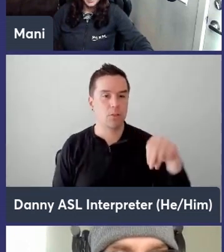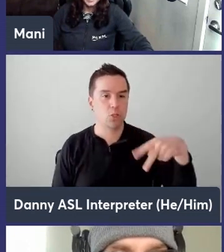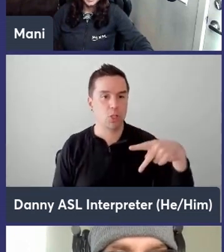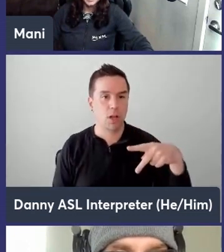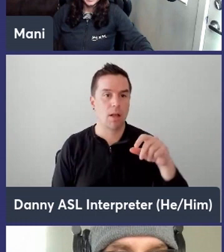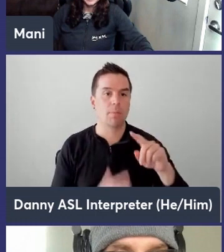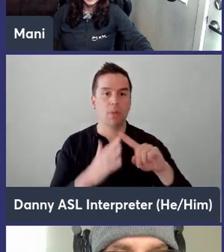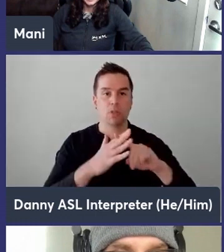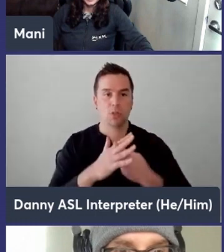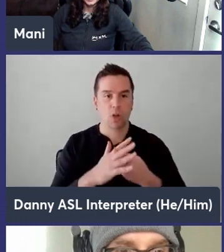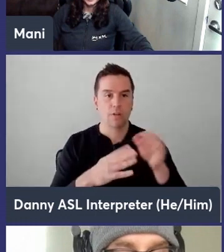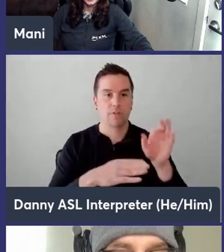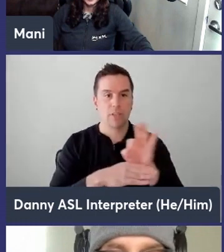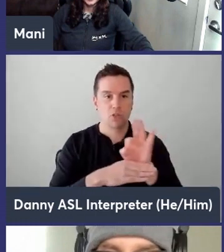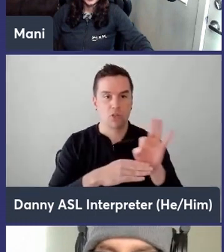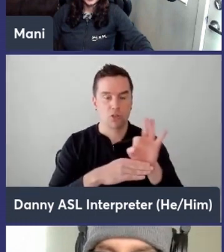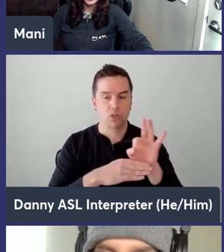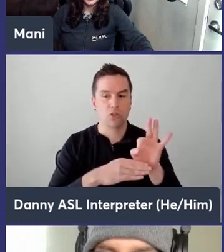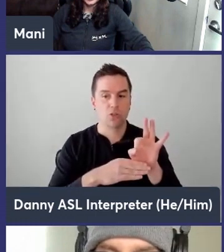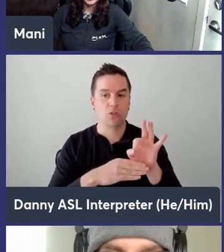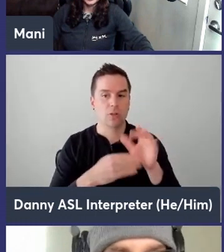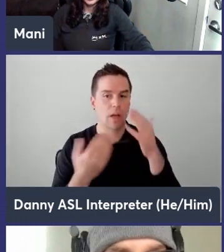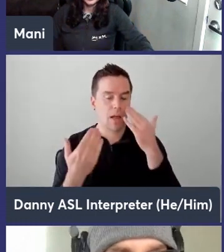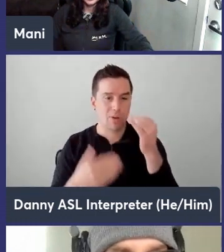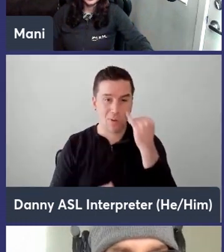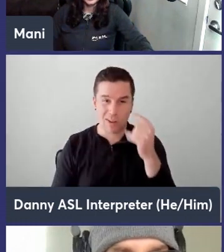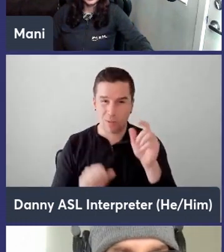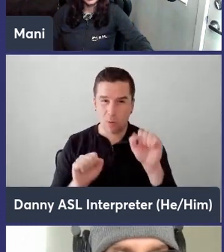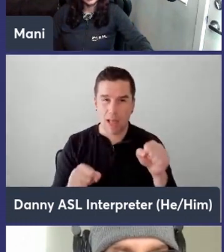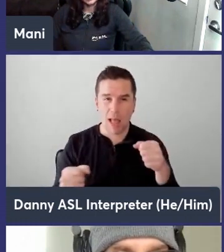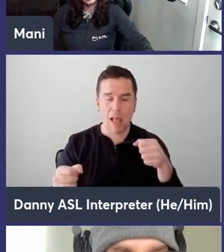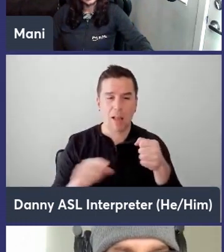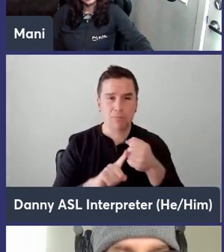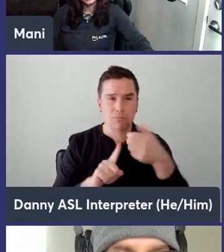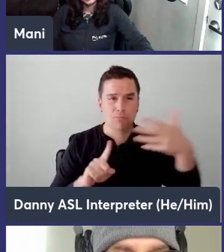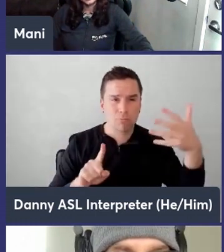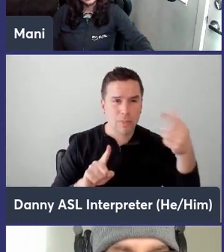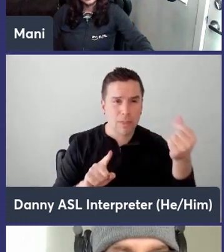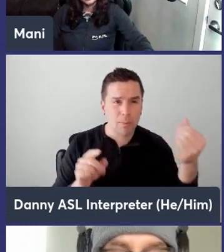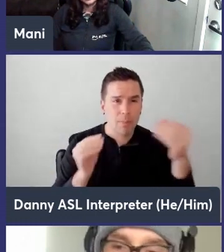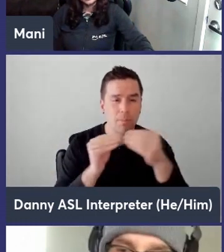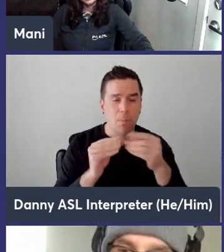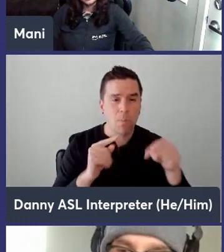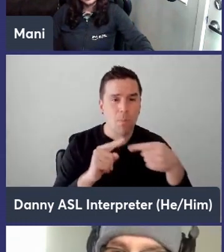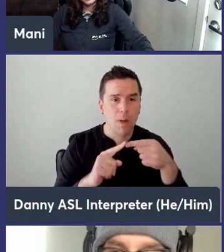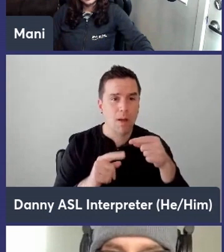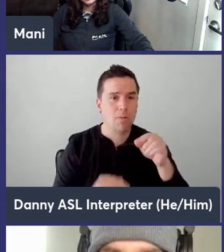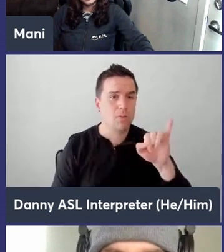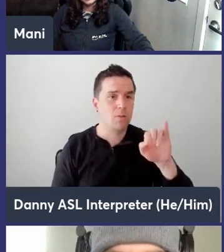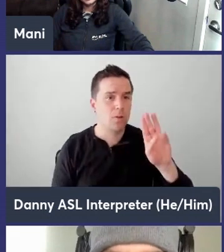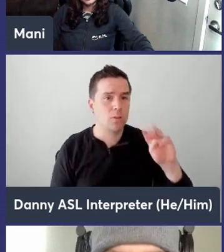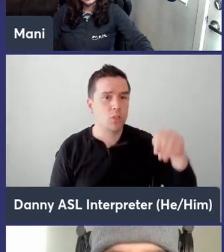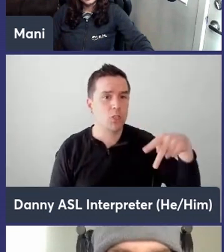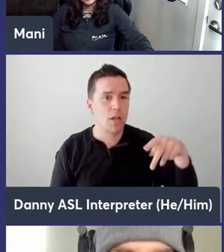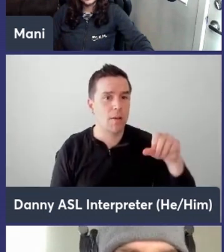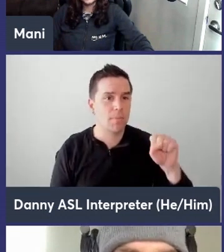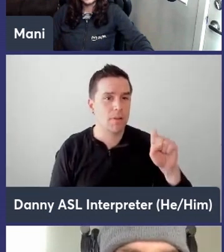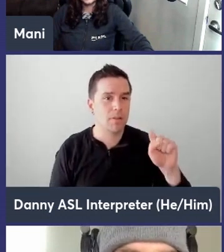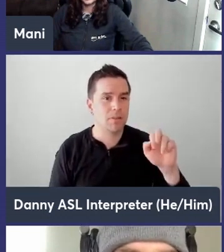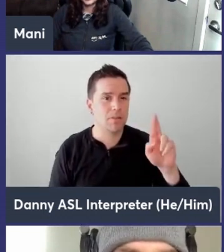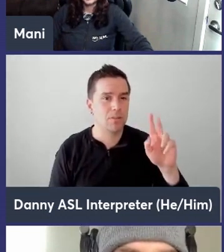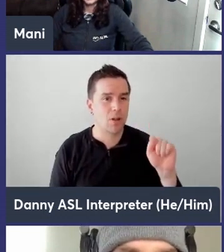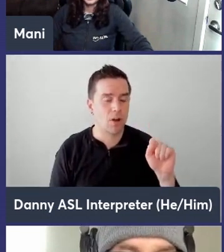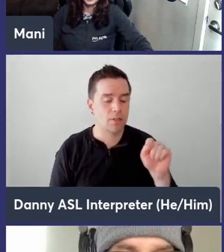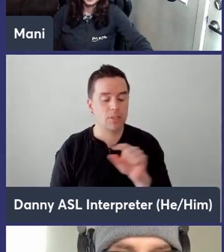right? I didn't know if you could talk to that a bit. I don't know about GPT-3 specifically